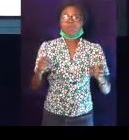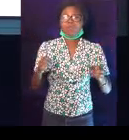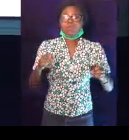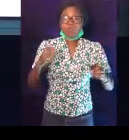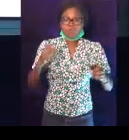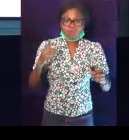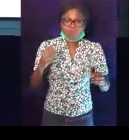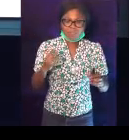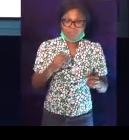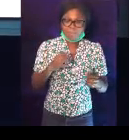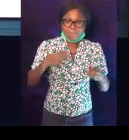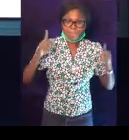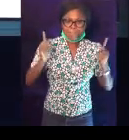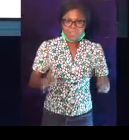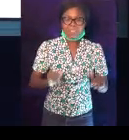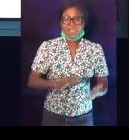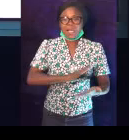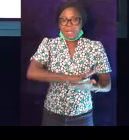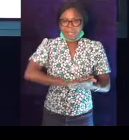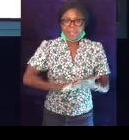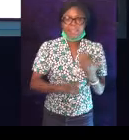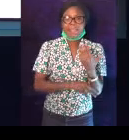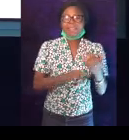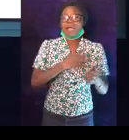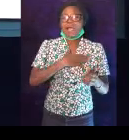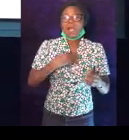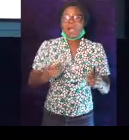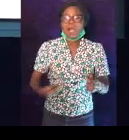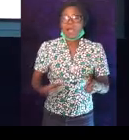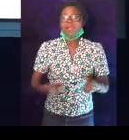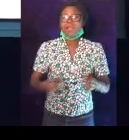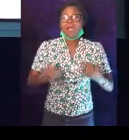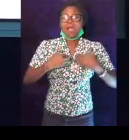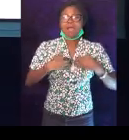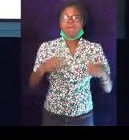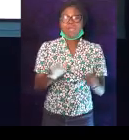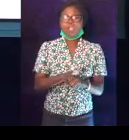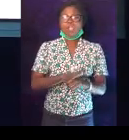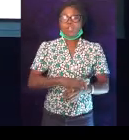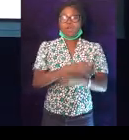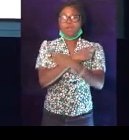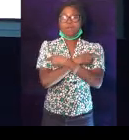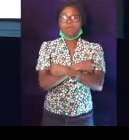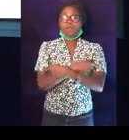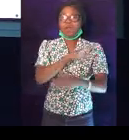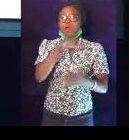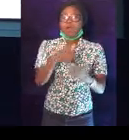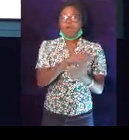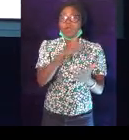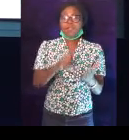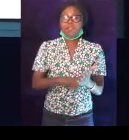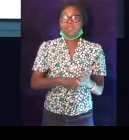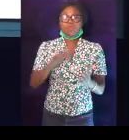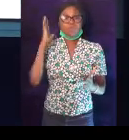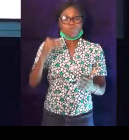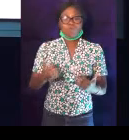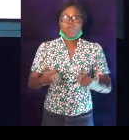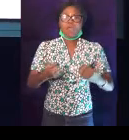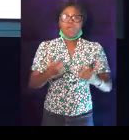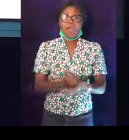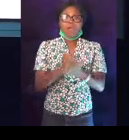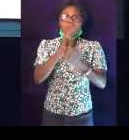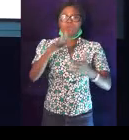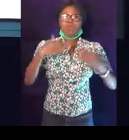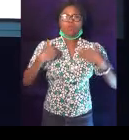observing personal hygiene, and having enough rest. All these will help to keep